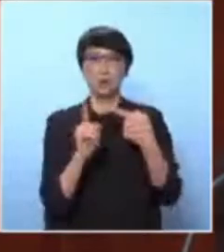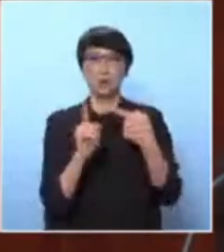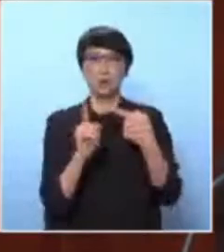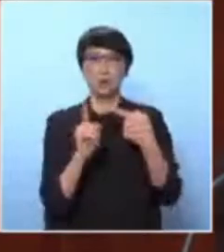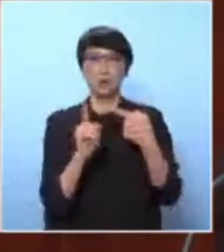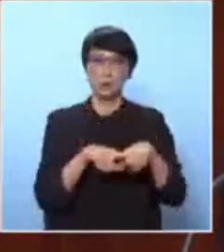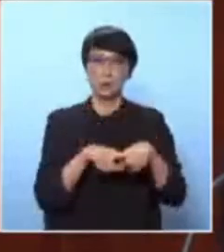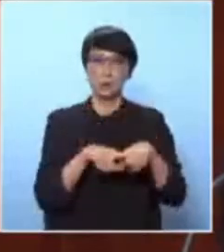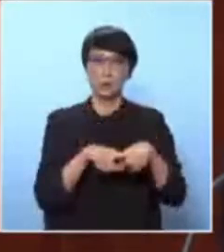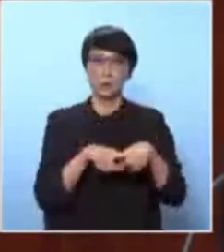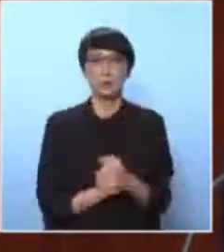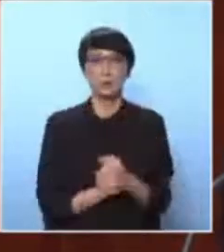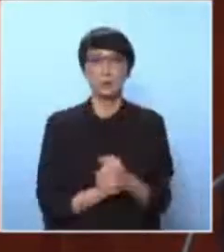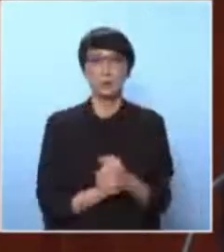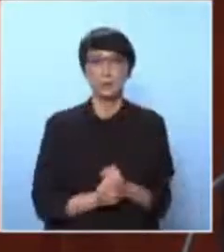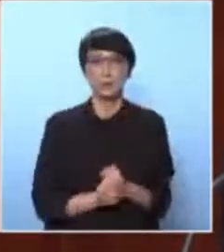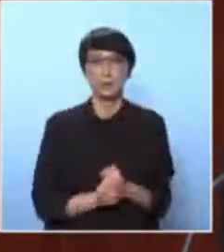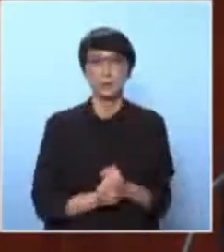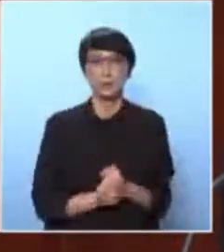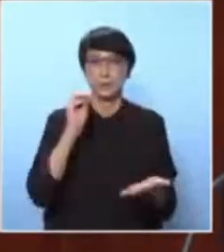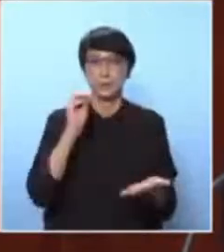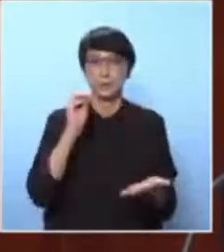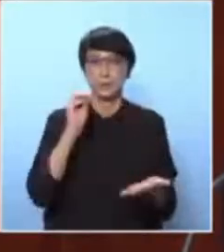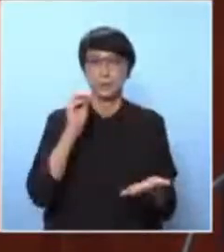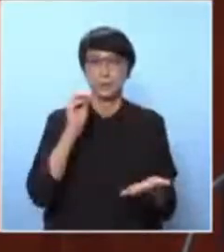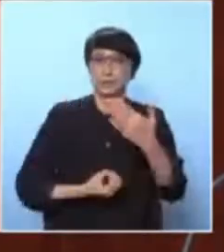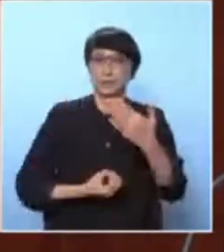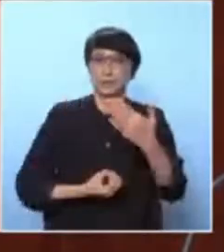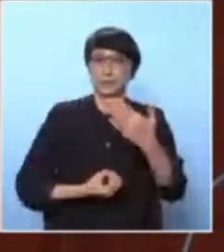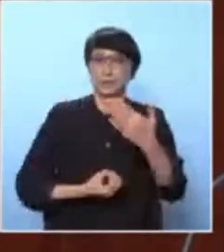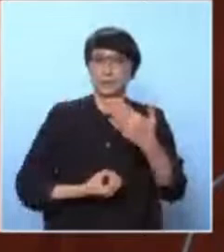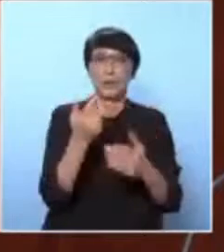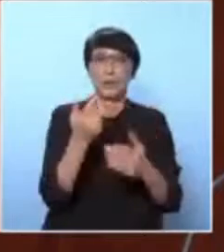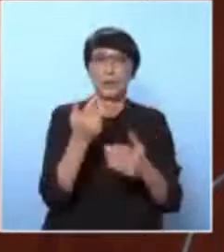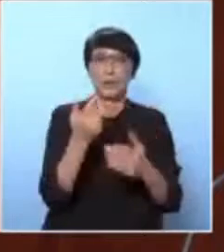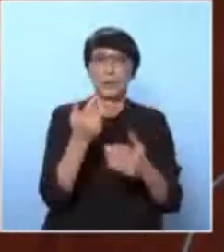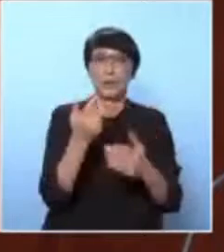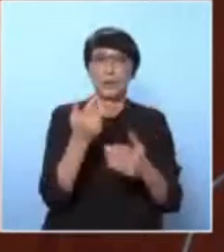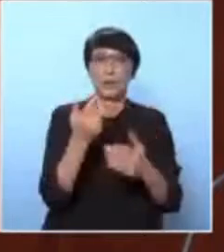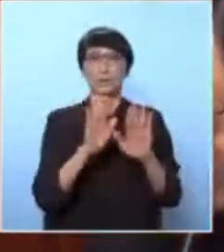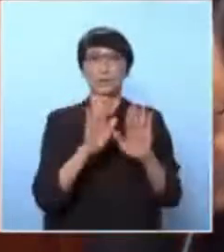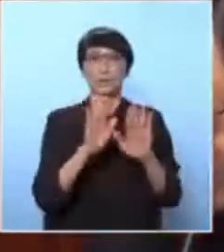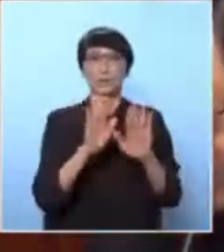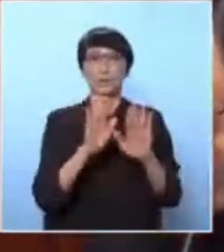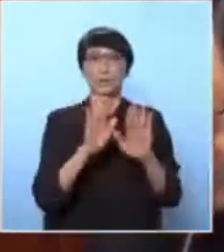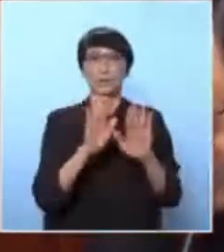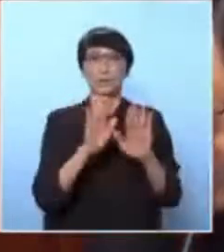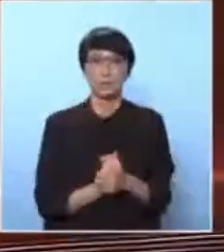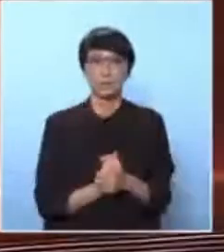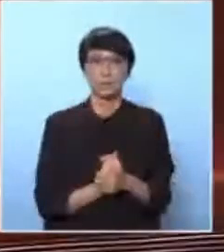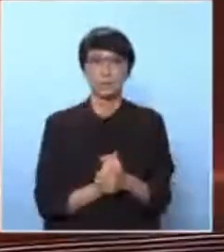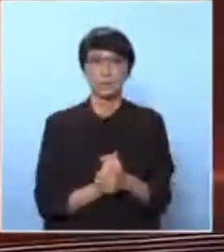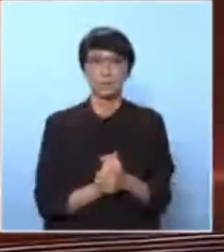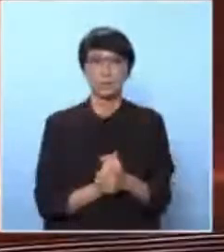We will strengthen the competitiveness of the stock market. We will capitalize and unleash our advantages.